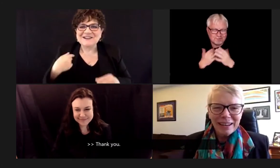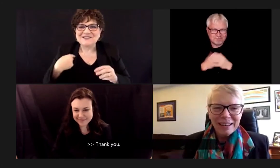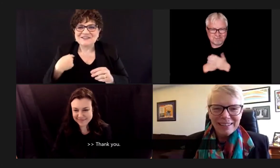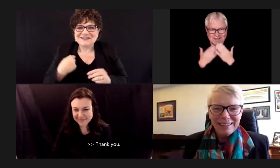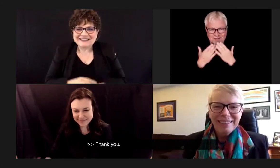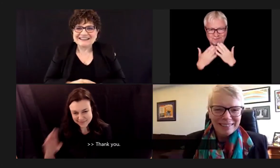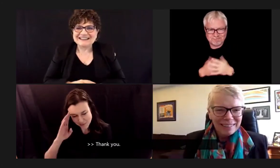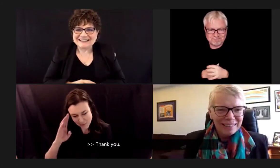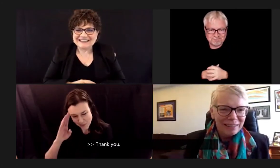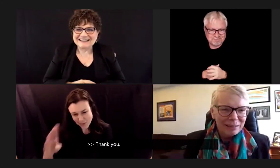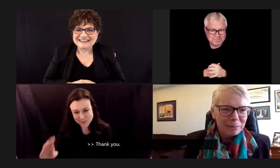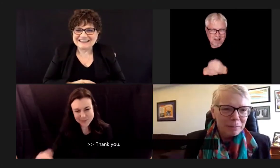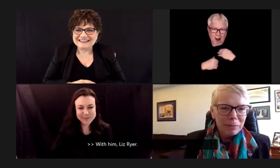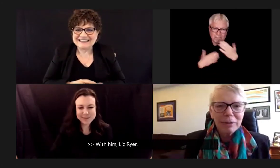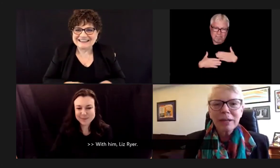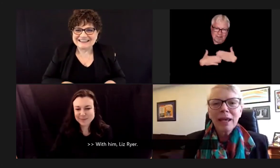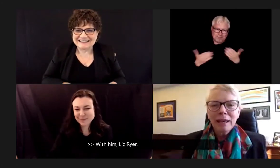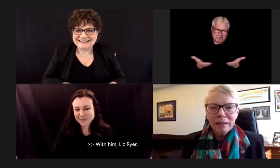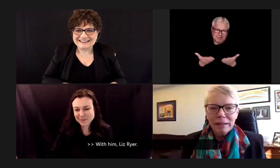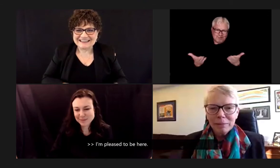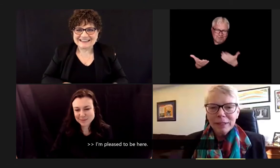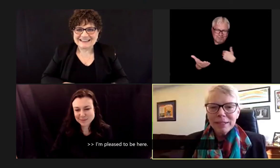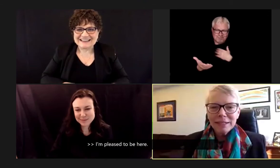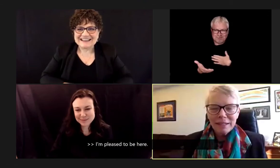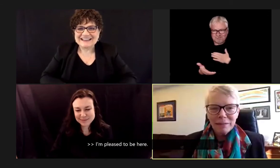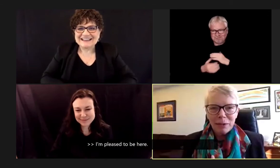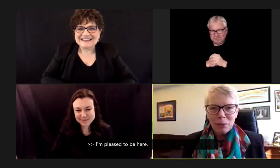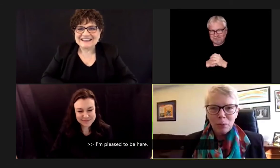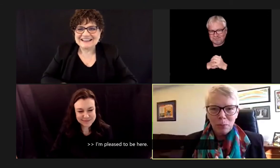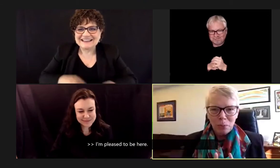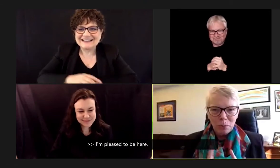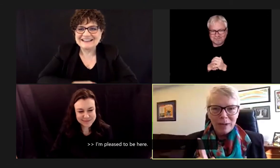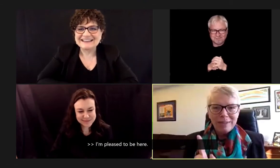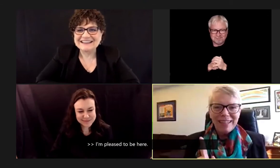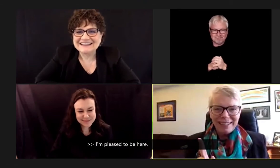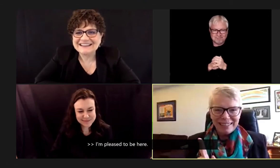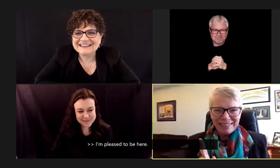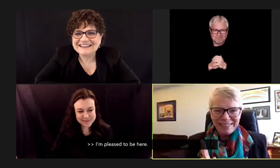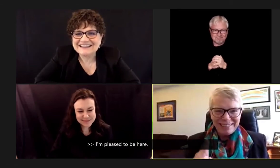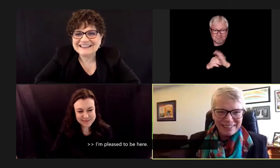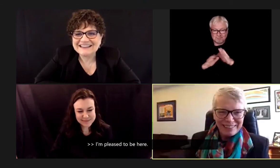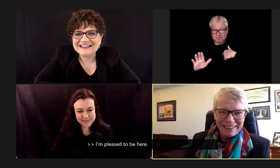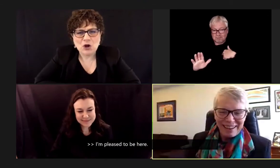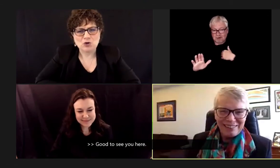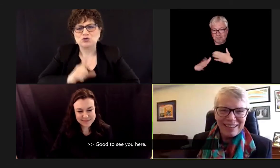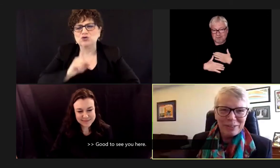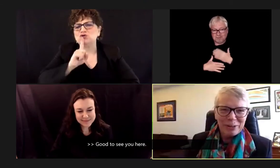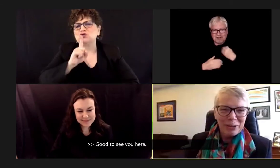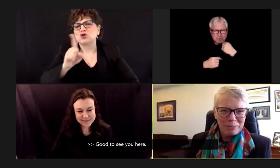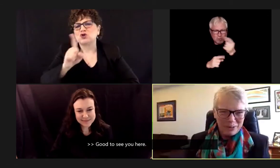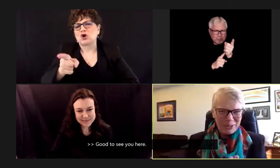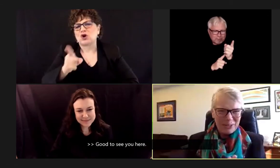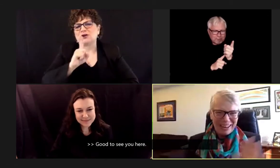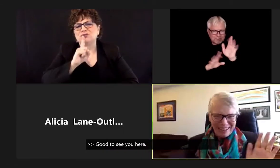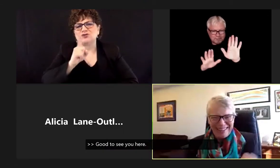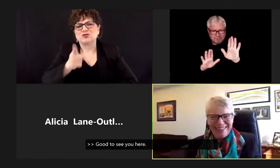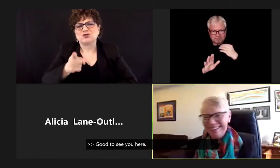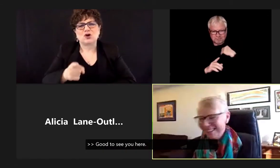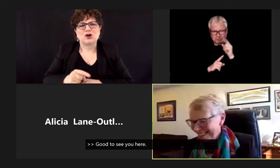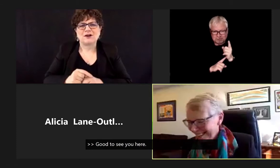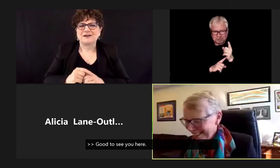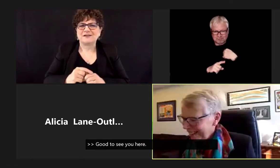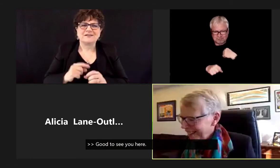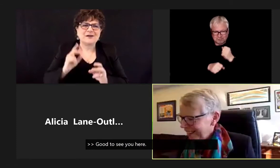Good to see you here. Oh, I'm muted. Please give me 1 minute to get my other computer.